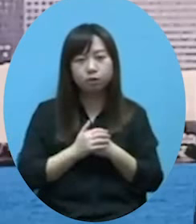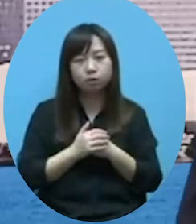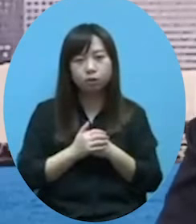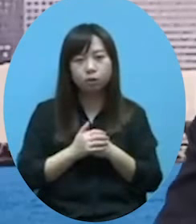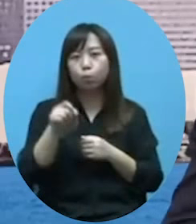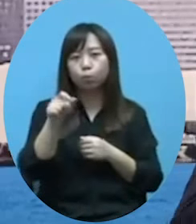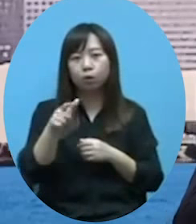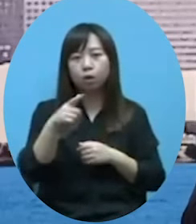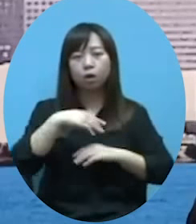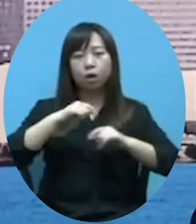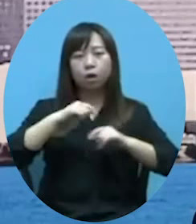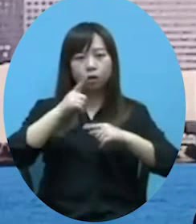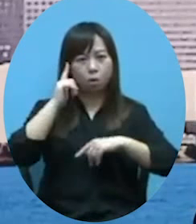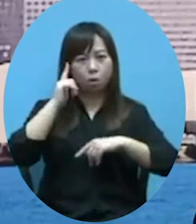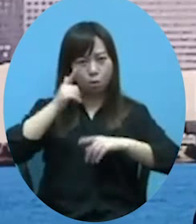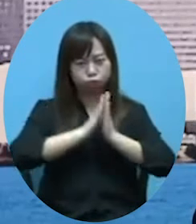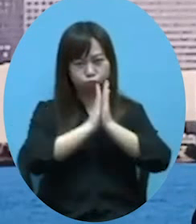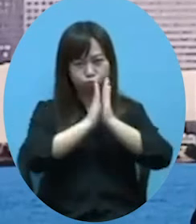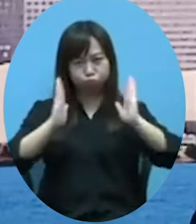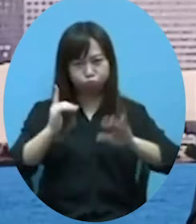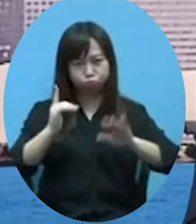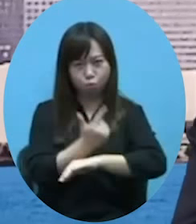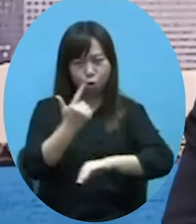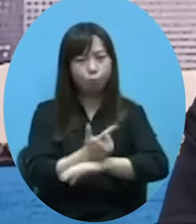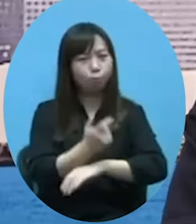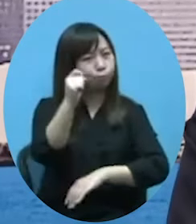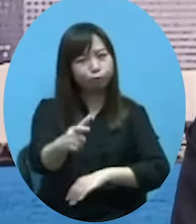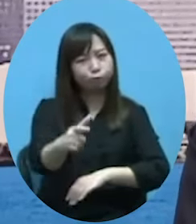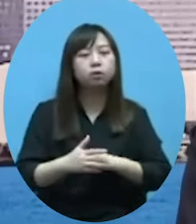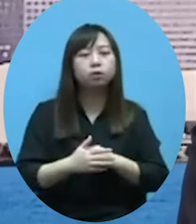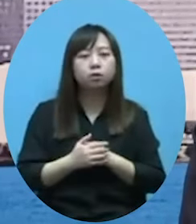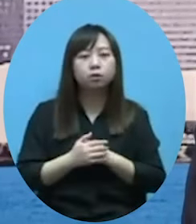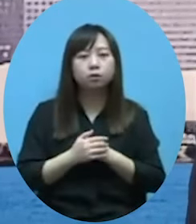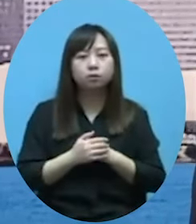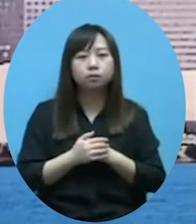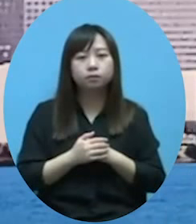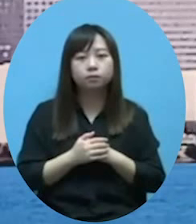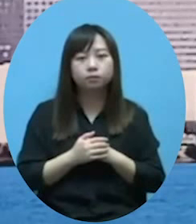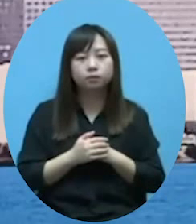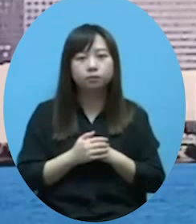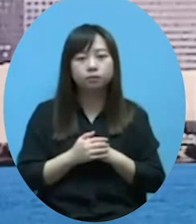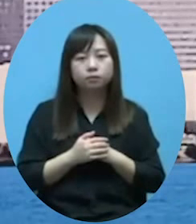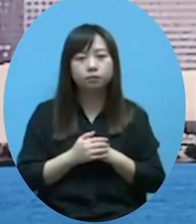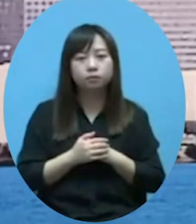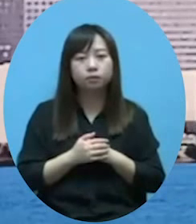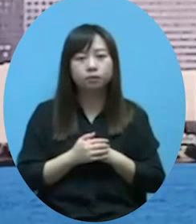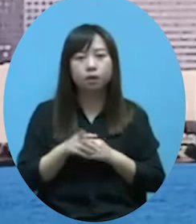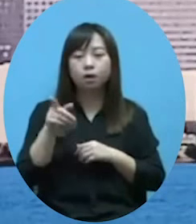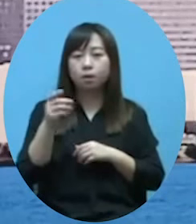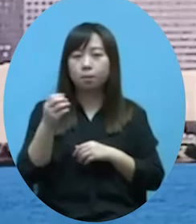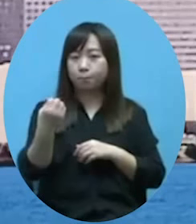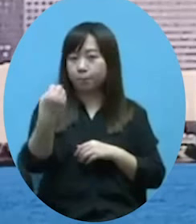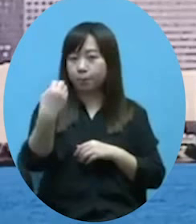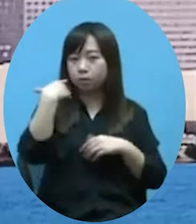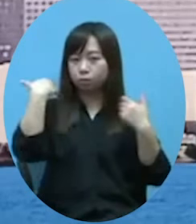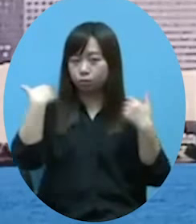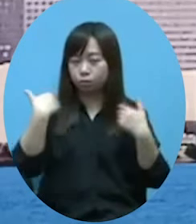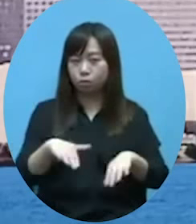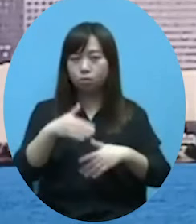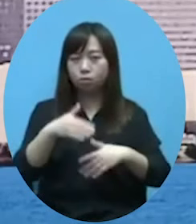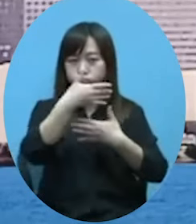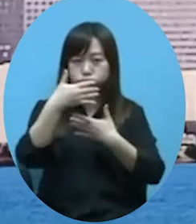if just a contaminationyeahand you also asked about the blood resultswhat time will it be